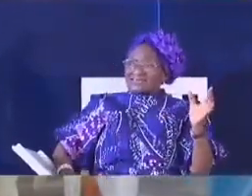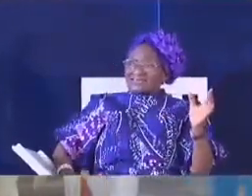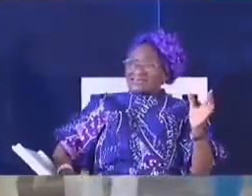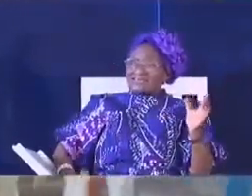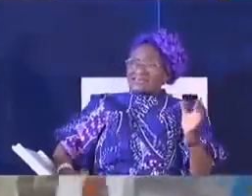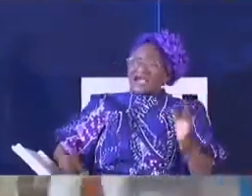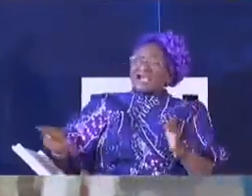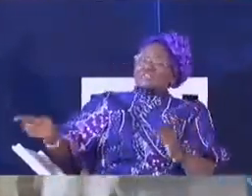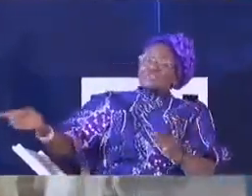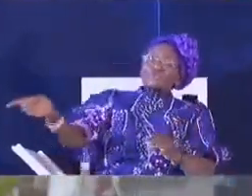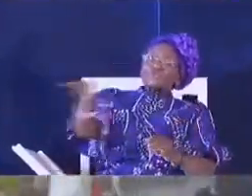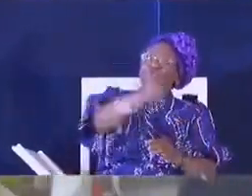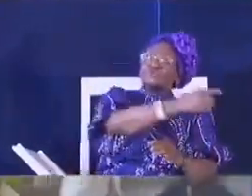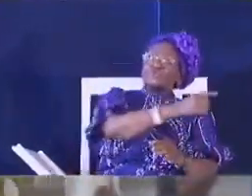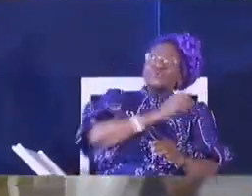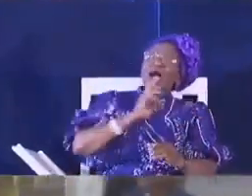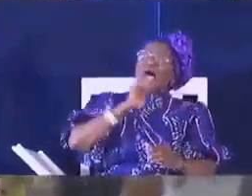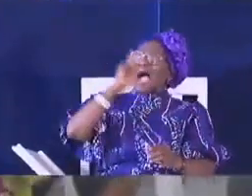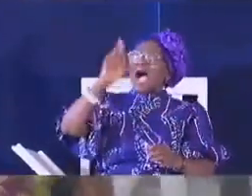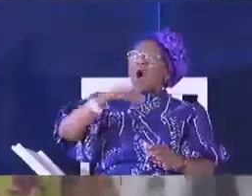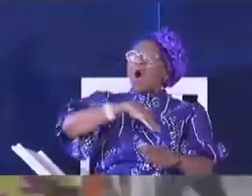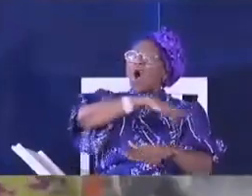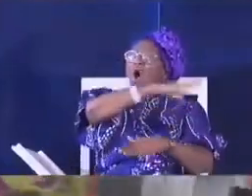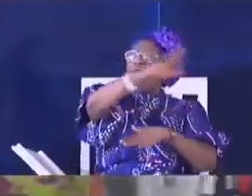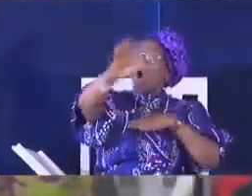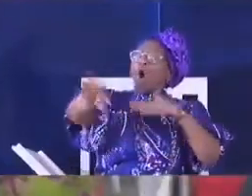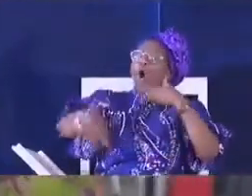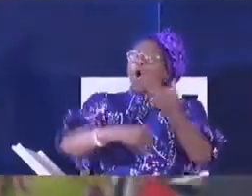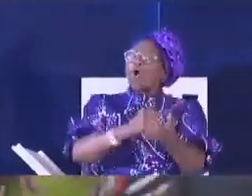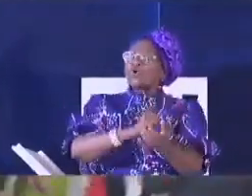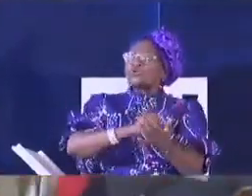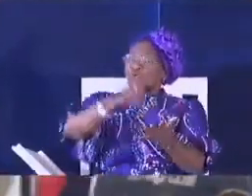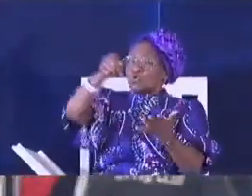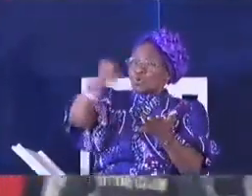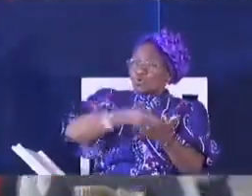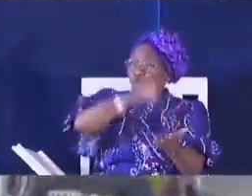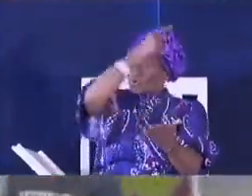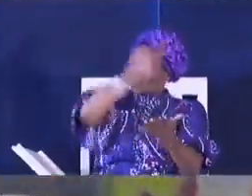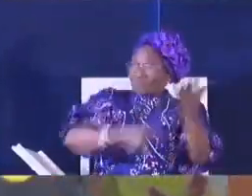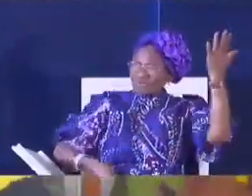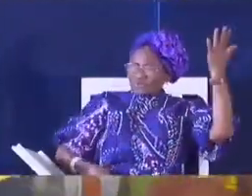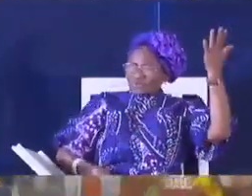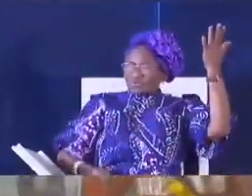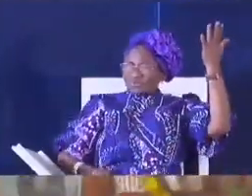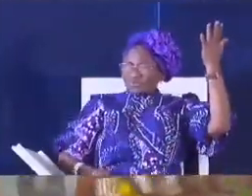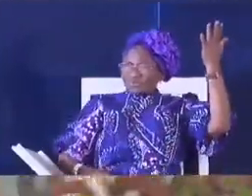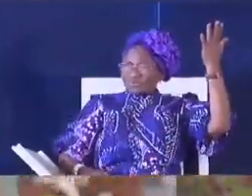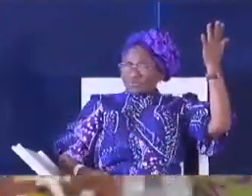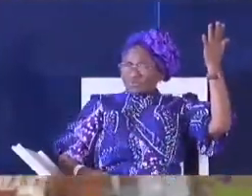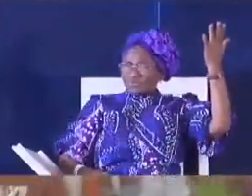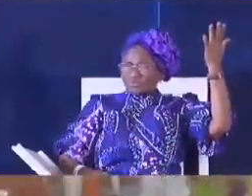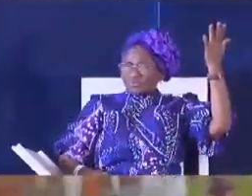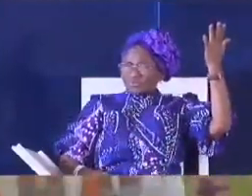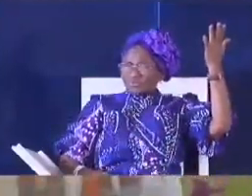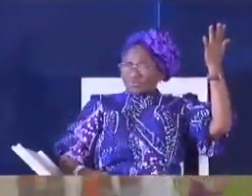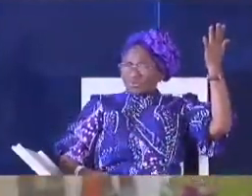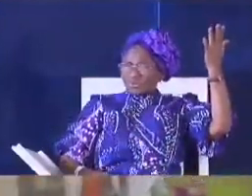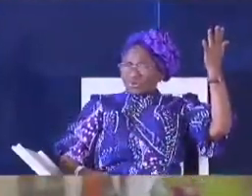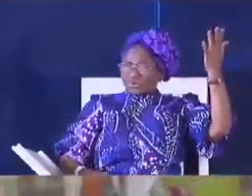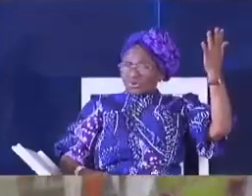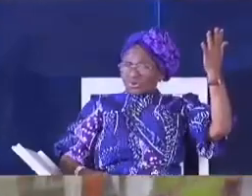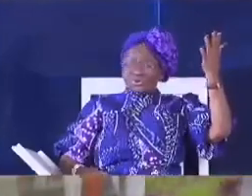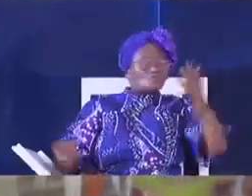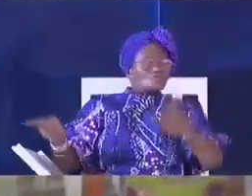You are over now. You are over now. You are over now. You are